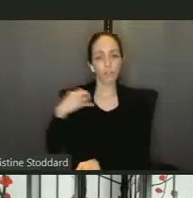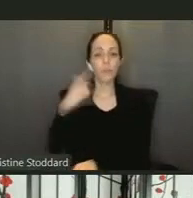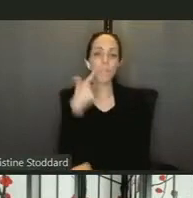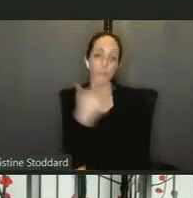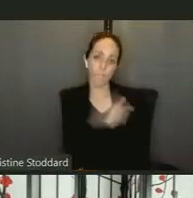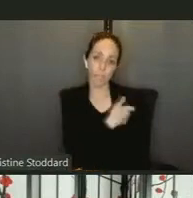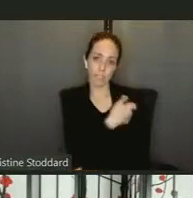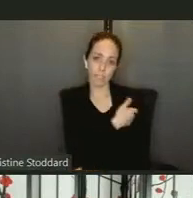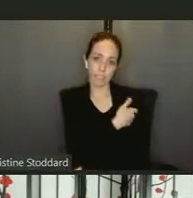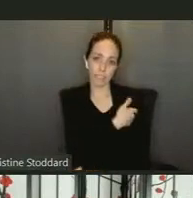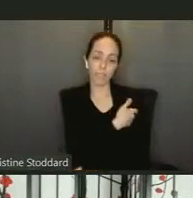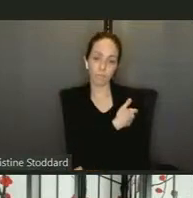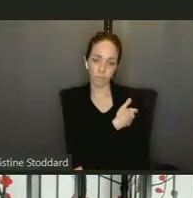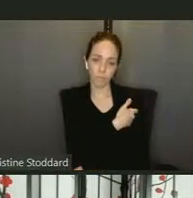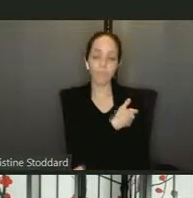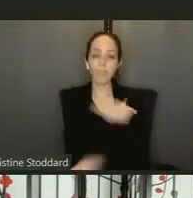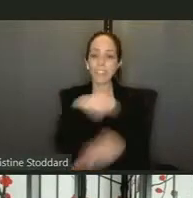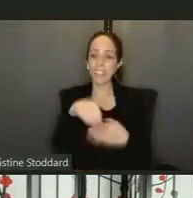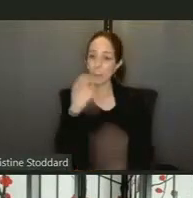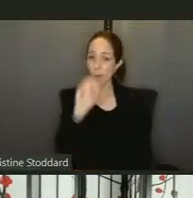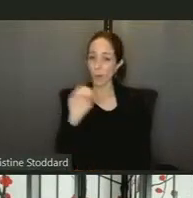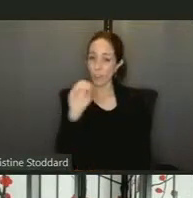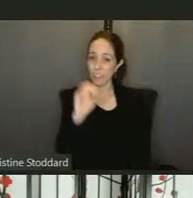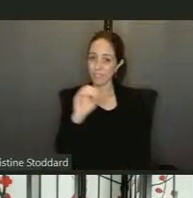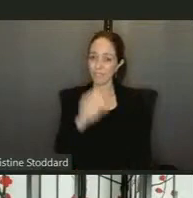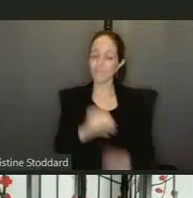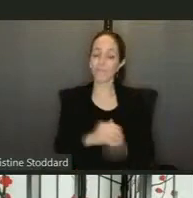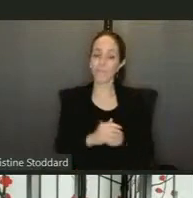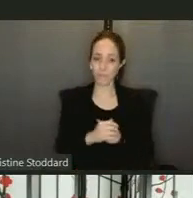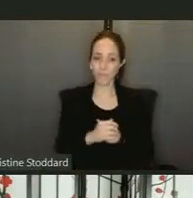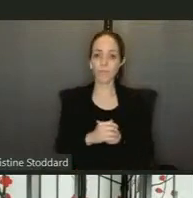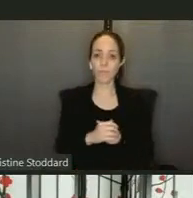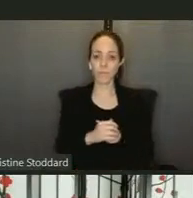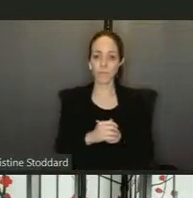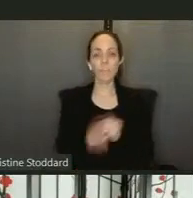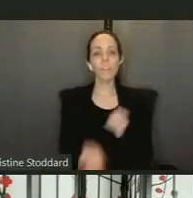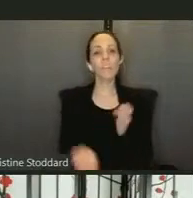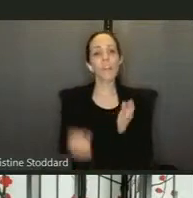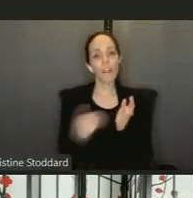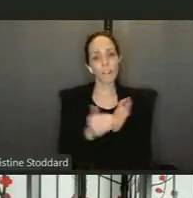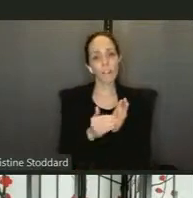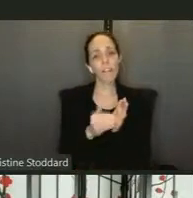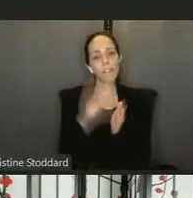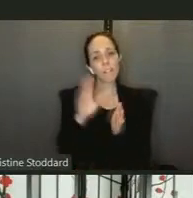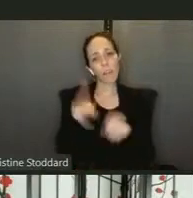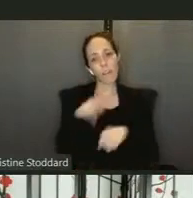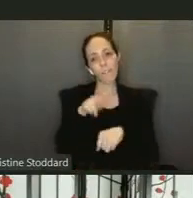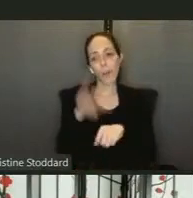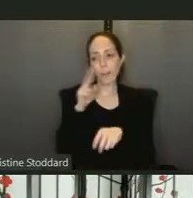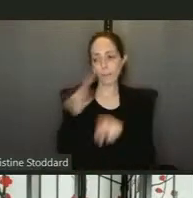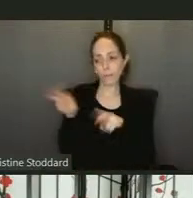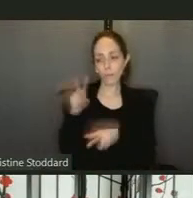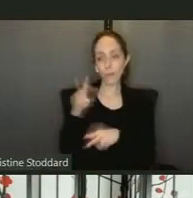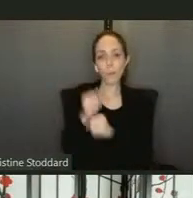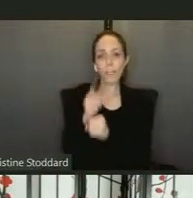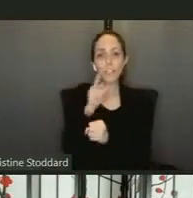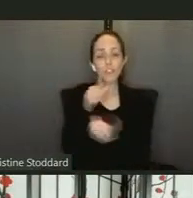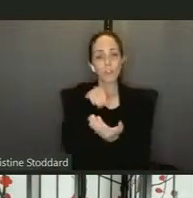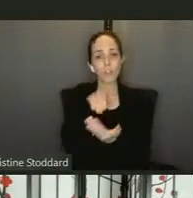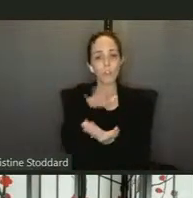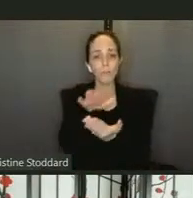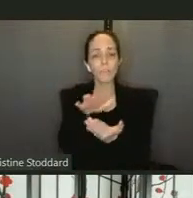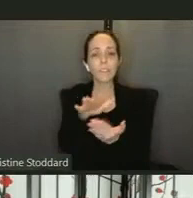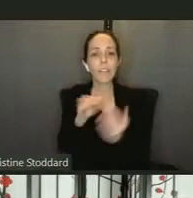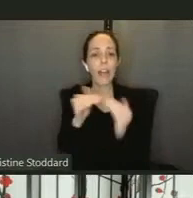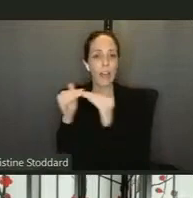vaccination in Oregon. Again, we will be applying an equity lens to the work that we're going to be doing